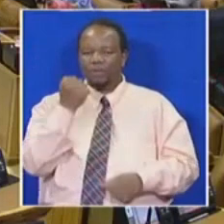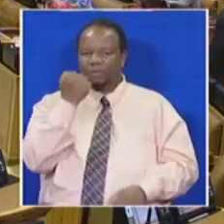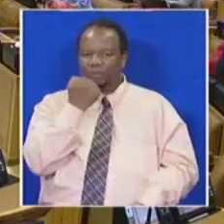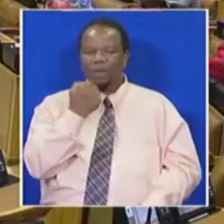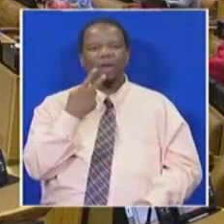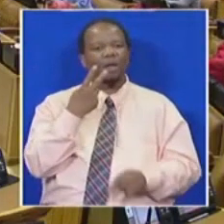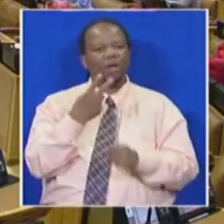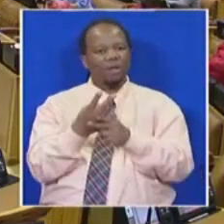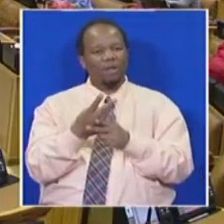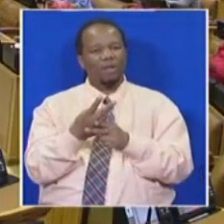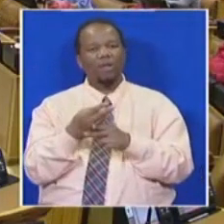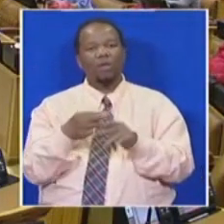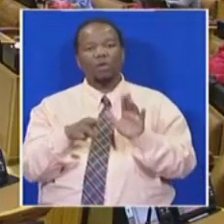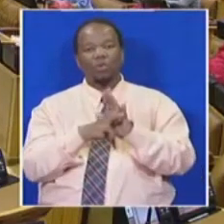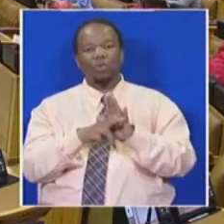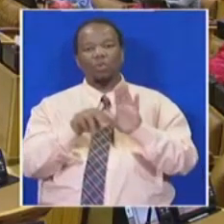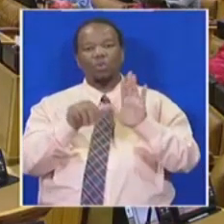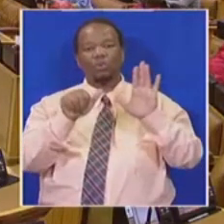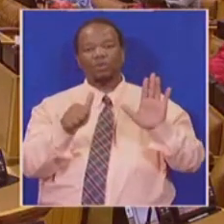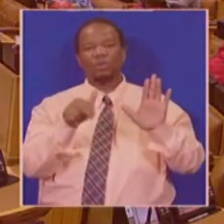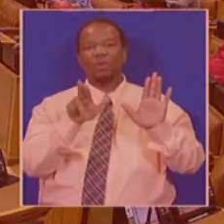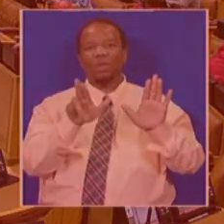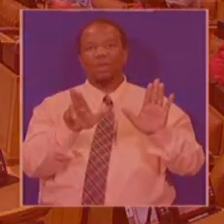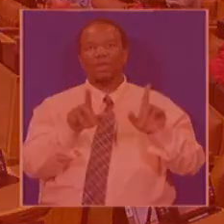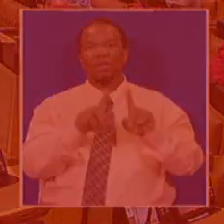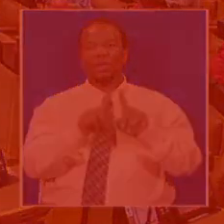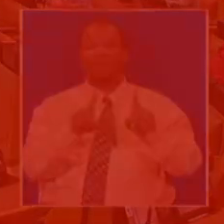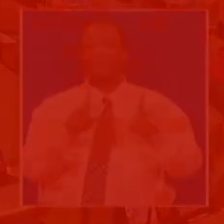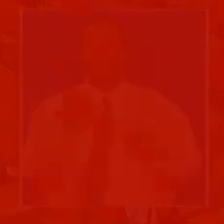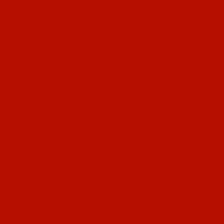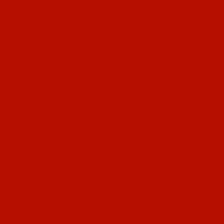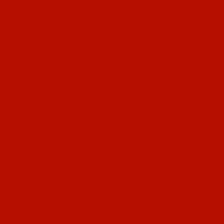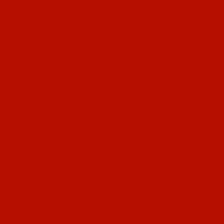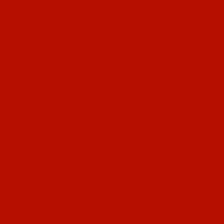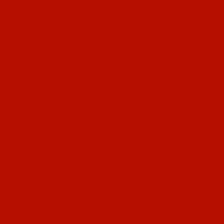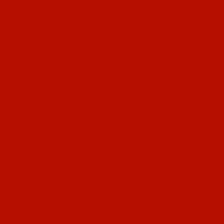also rise on Rule 68. What the Honorable Member just said is totally irrelevant. Thank you.